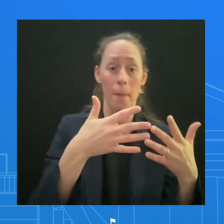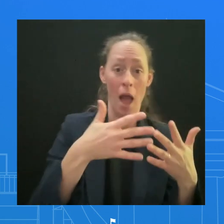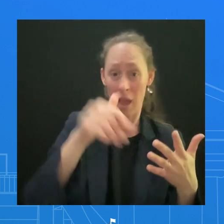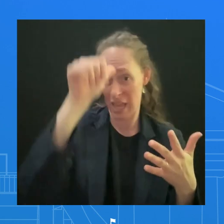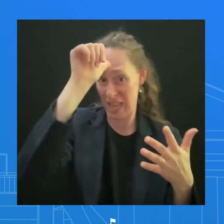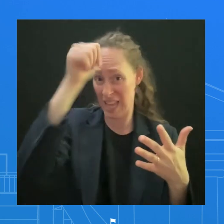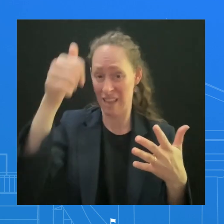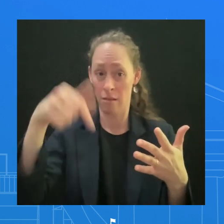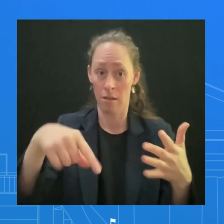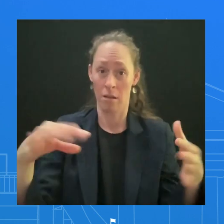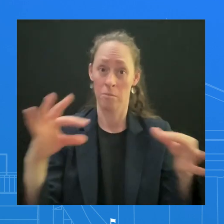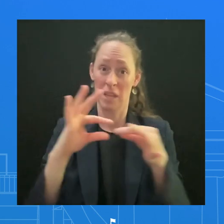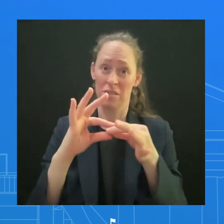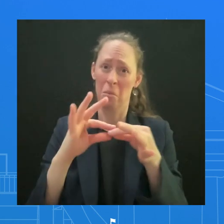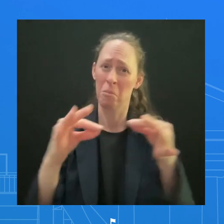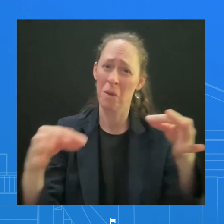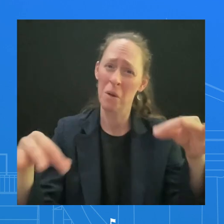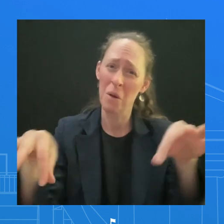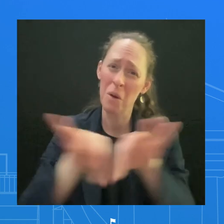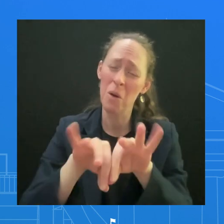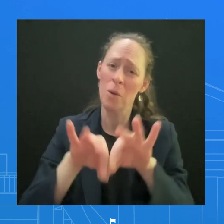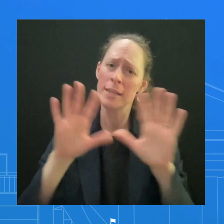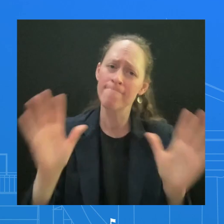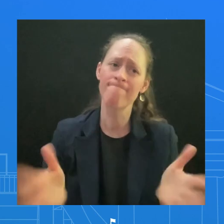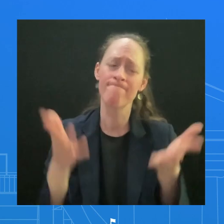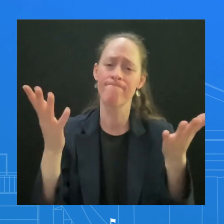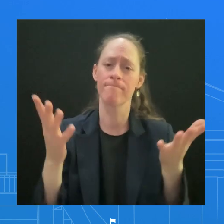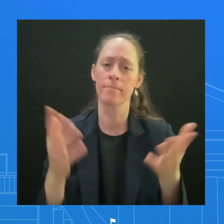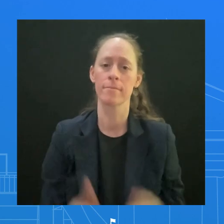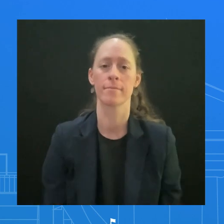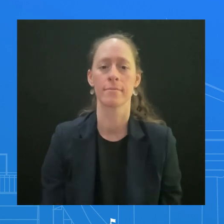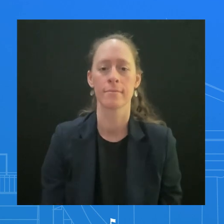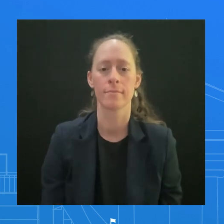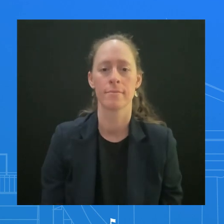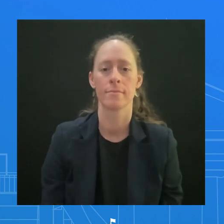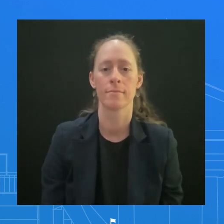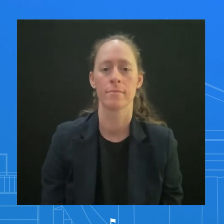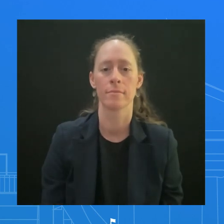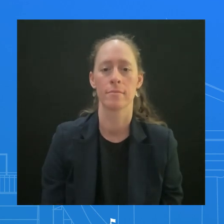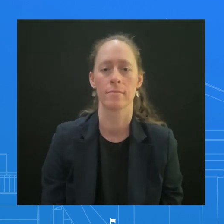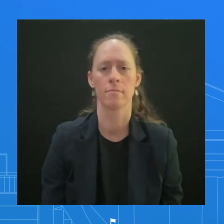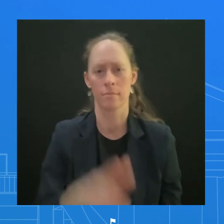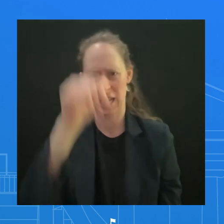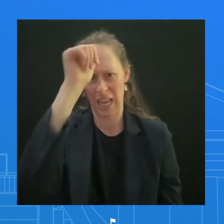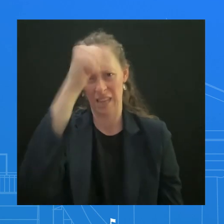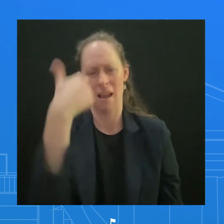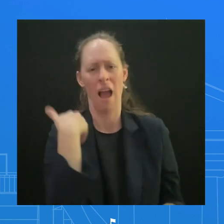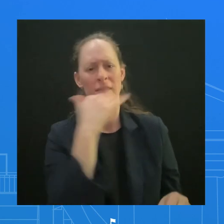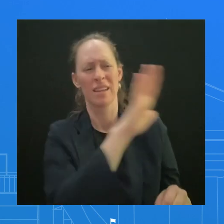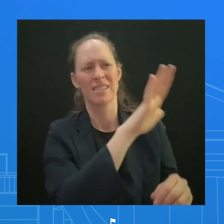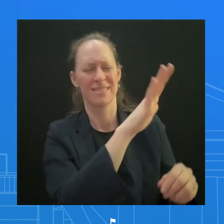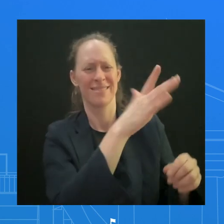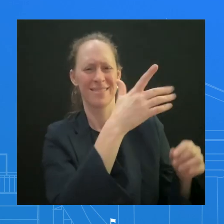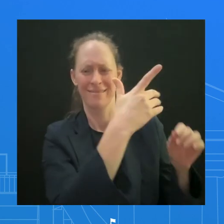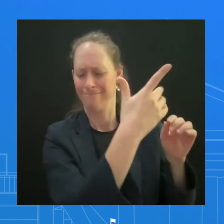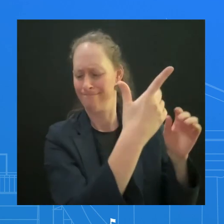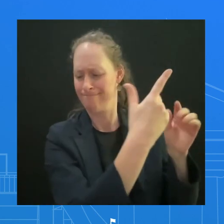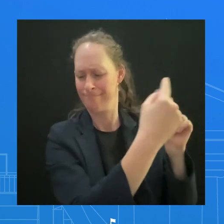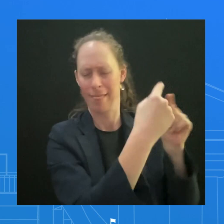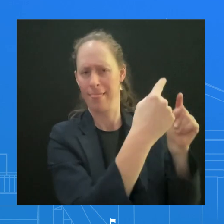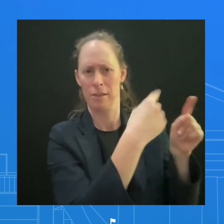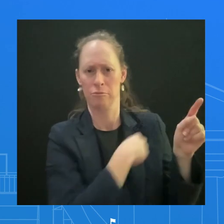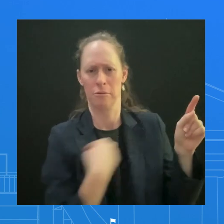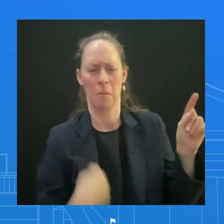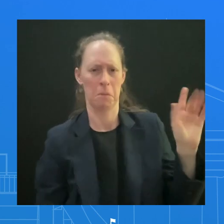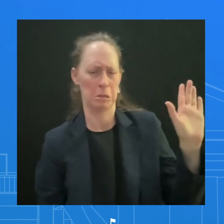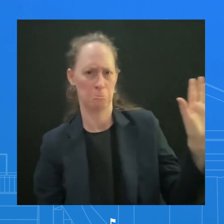world. India has challenges with China on their own, and they address those challenges largely on their own.